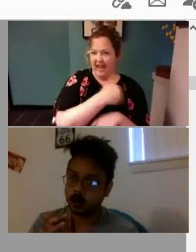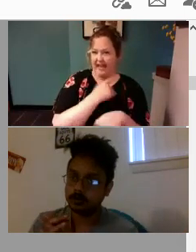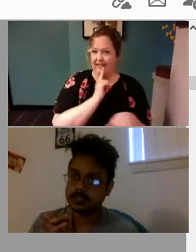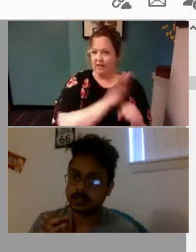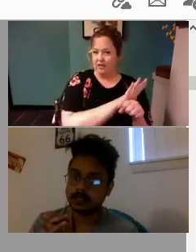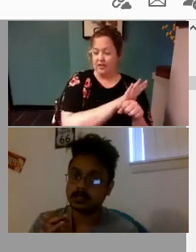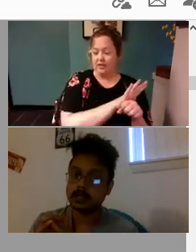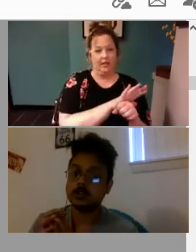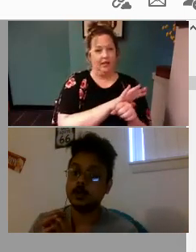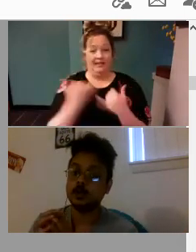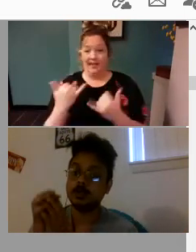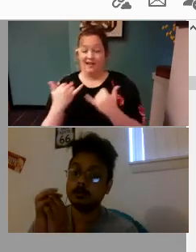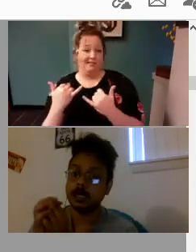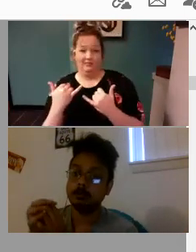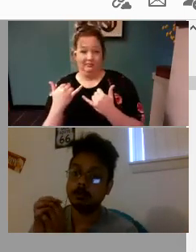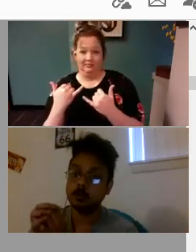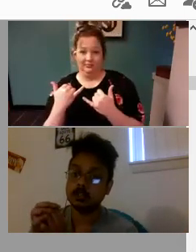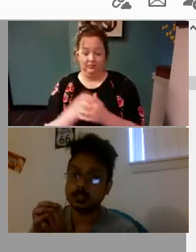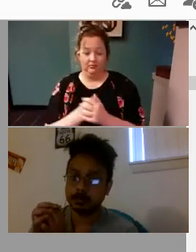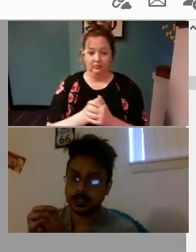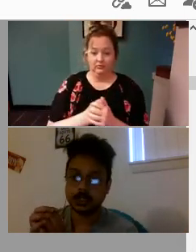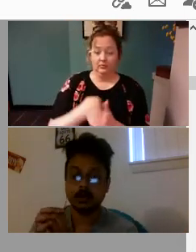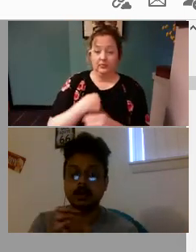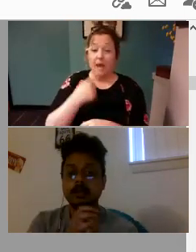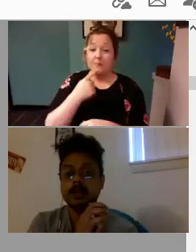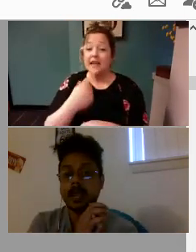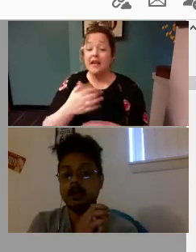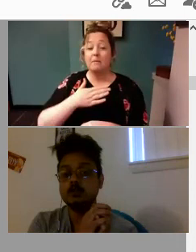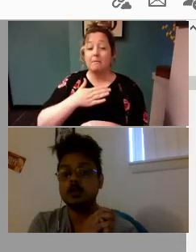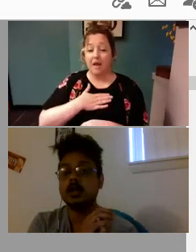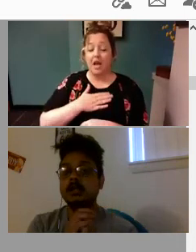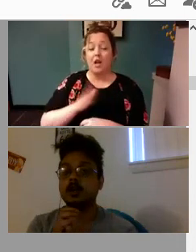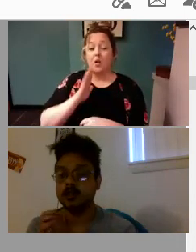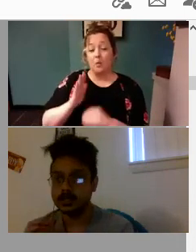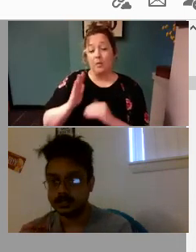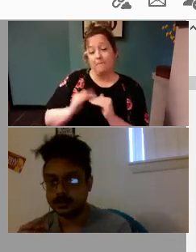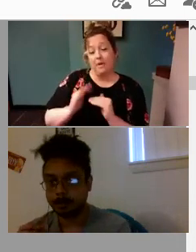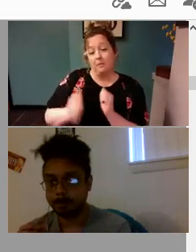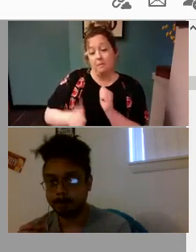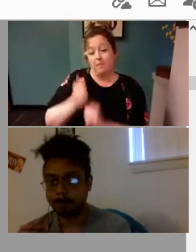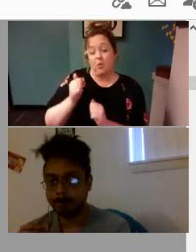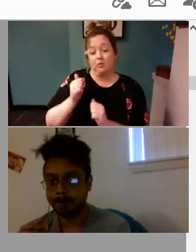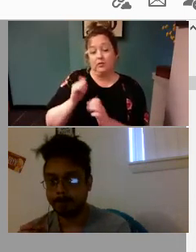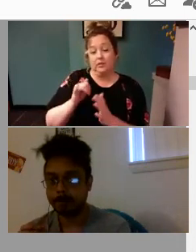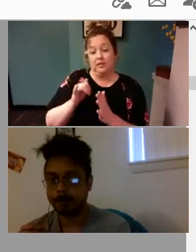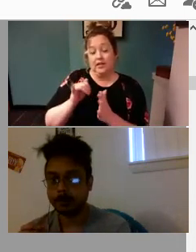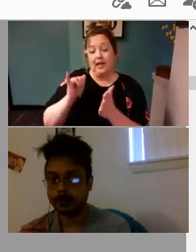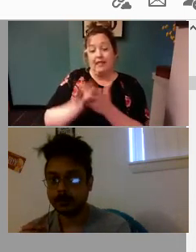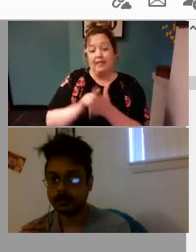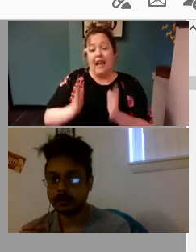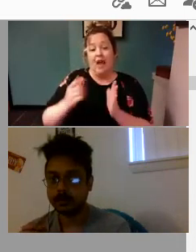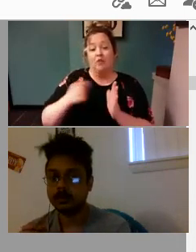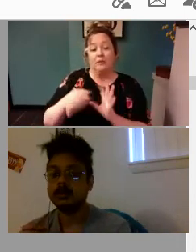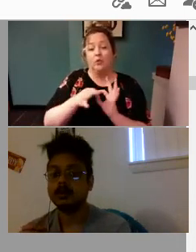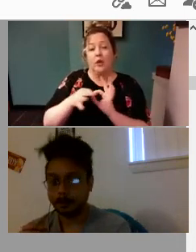weight of all of these edges is going to be the minimum most summation that allows me to connect all vertices. Okay, because like